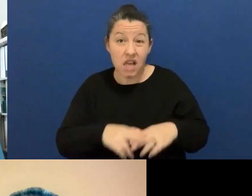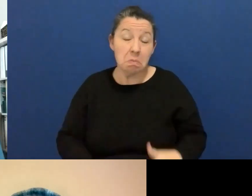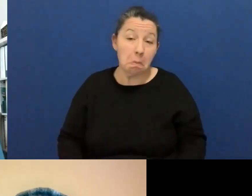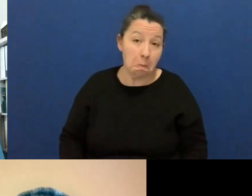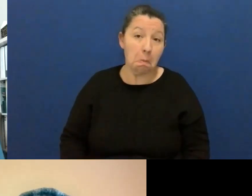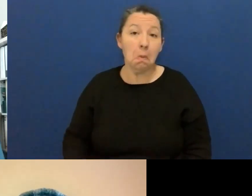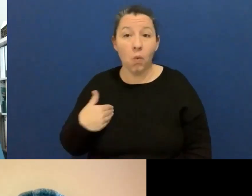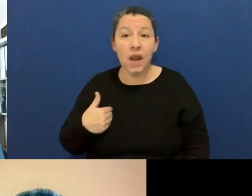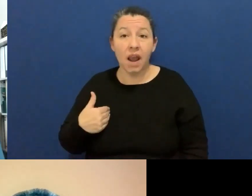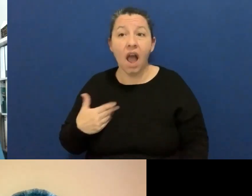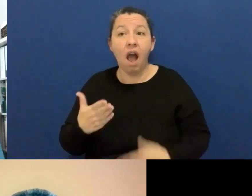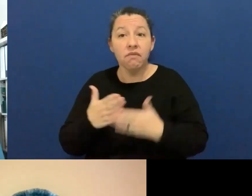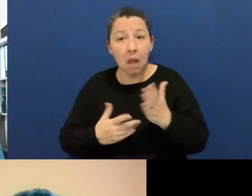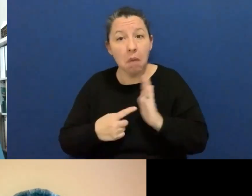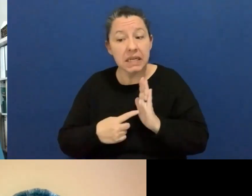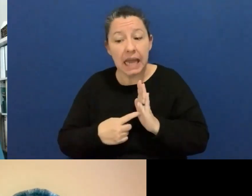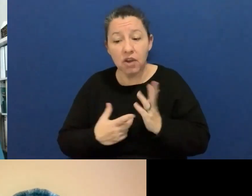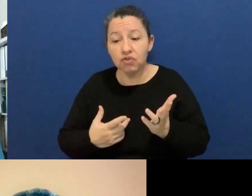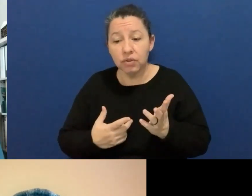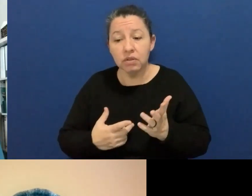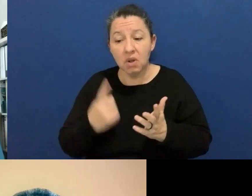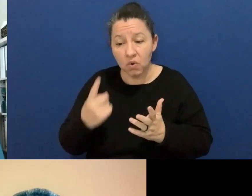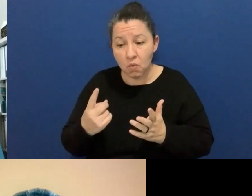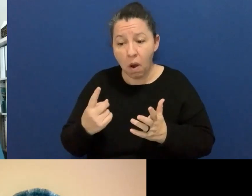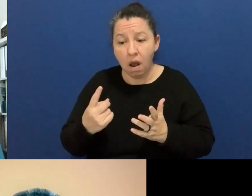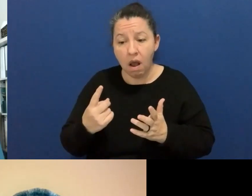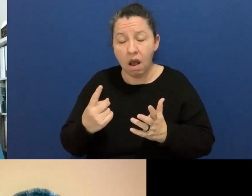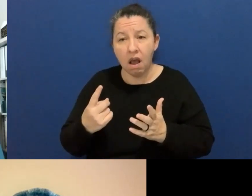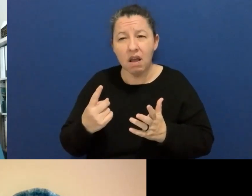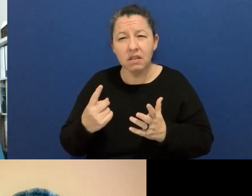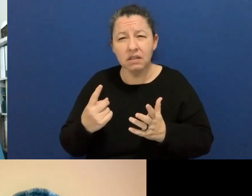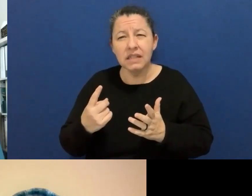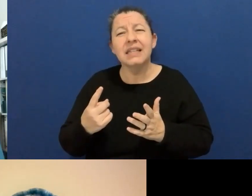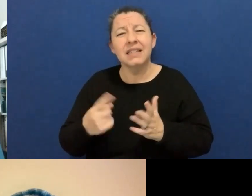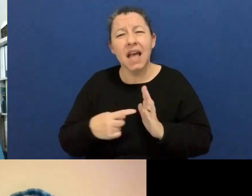have a couple of indications. There is one stele that shows a weird wrestling scene